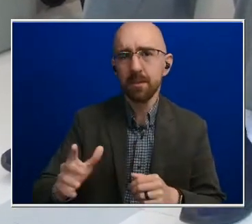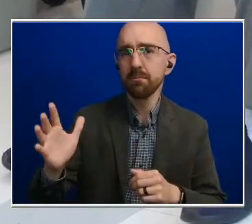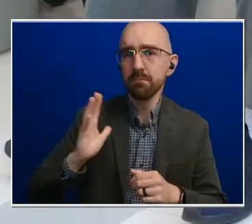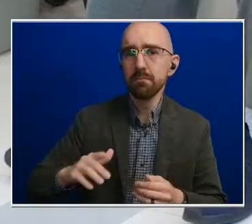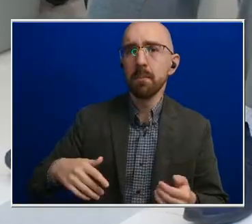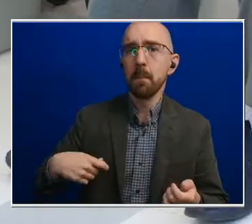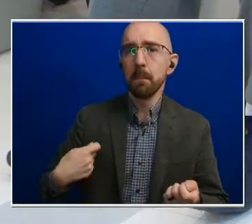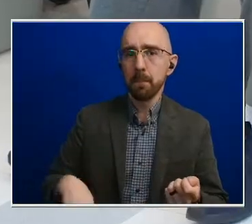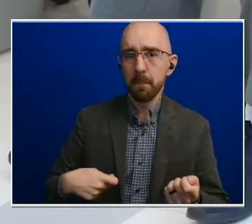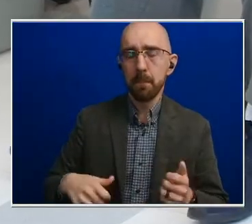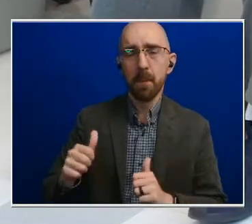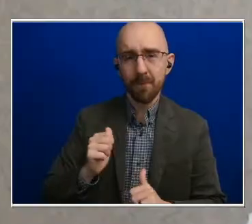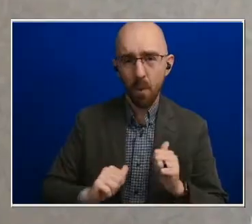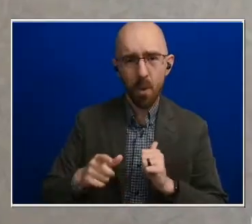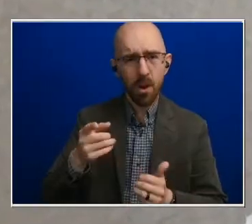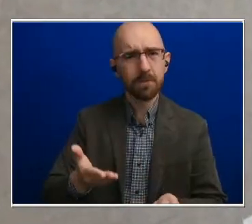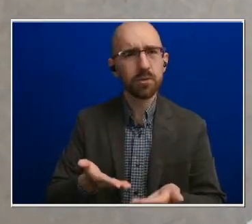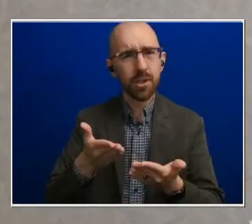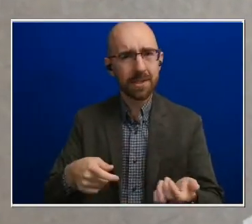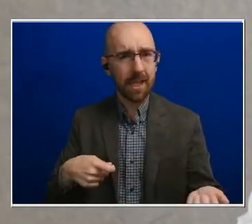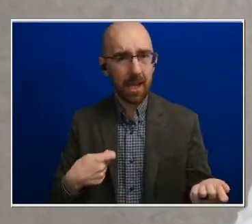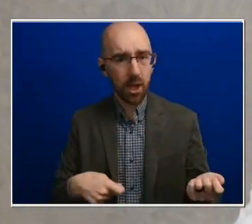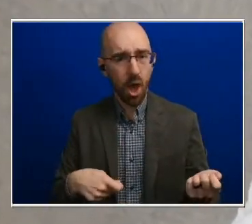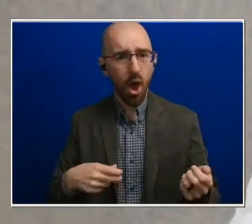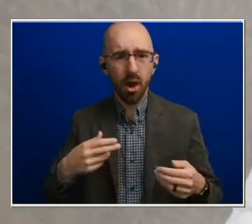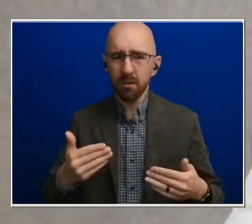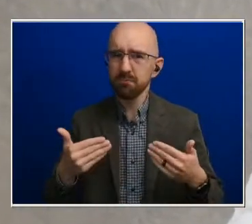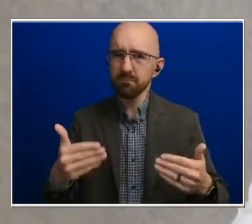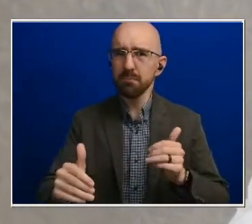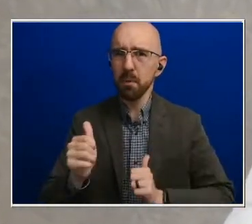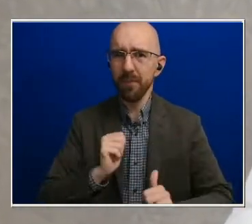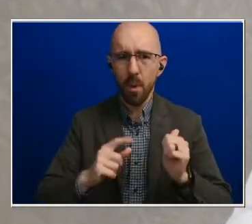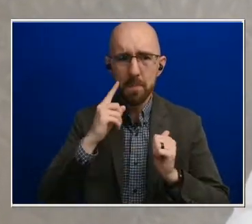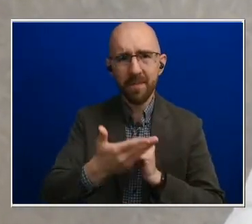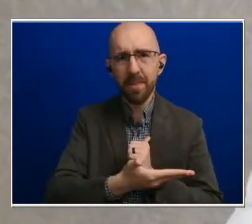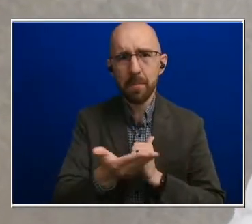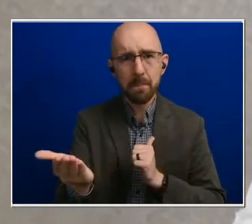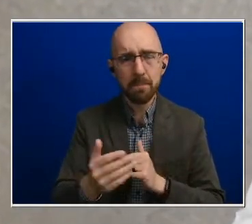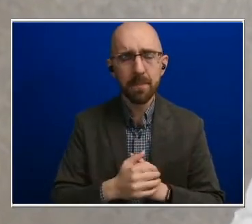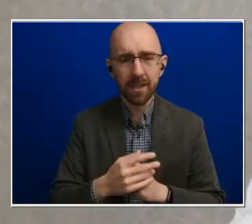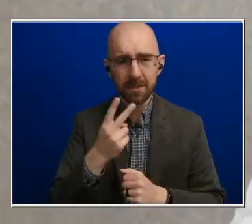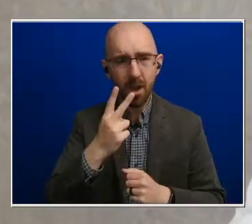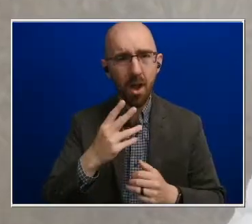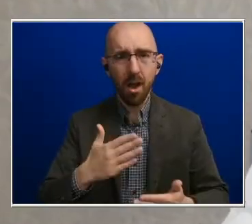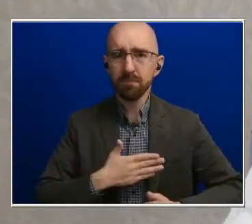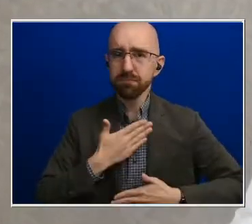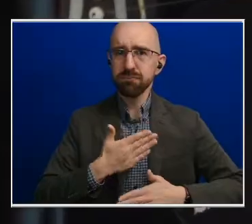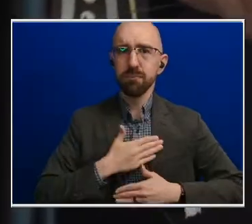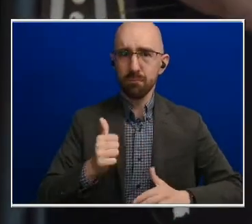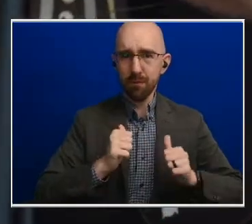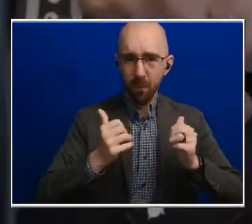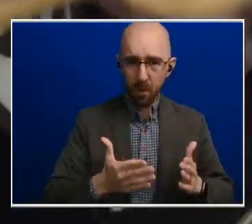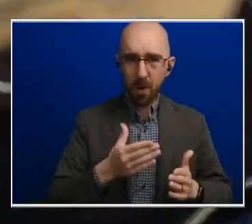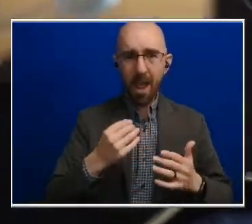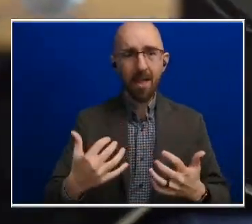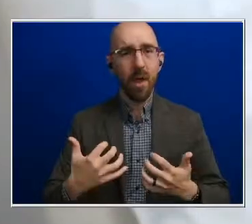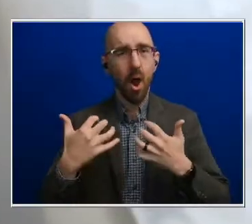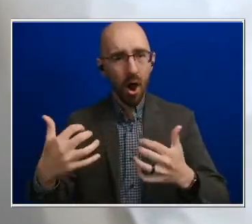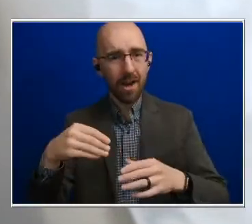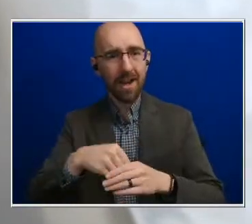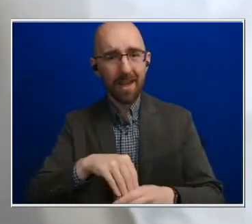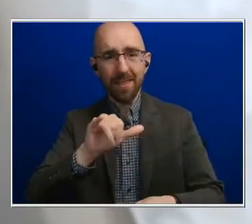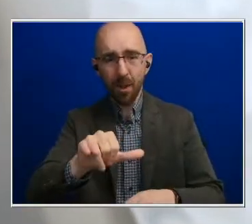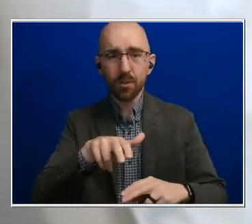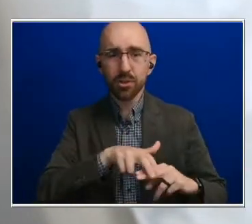suggested he grab his guitar and put on a show. And it seemed to cheer up both the performers and the audience in the infusion chairs.